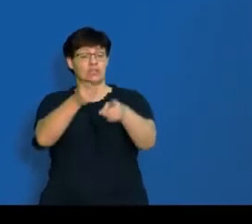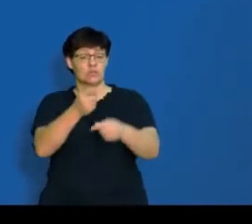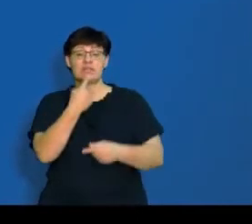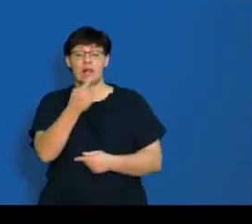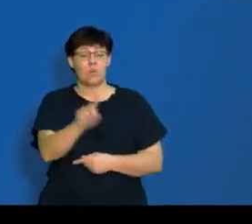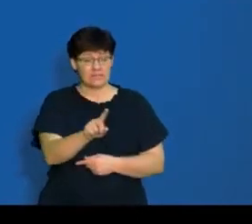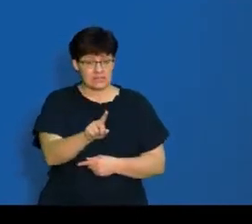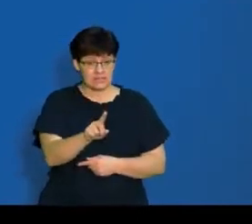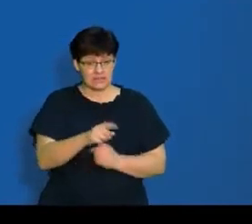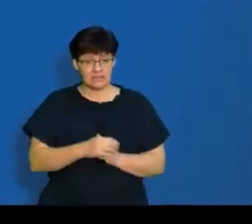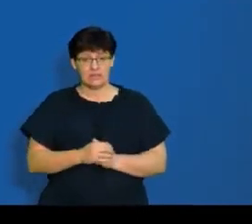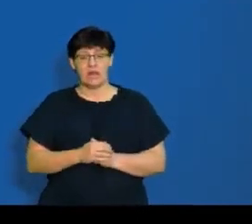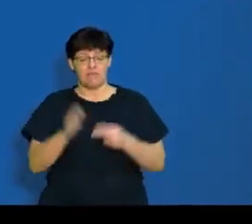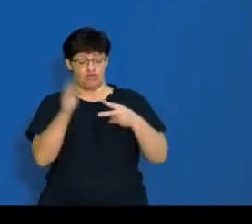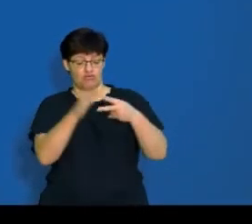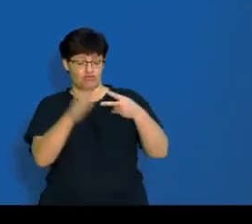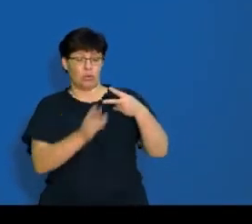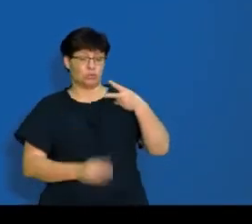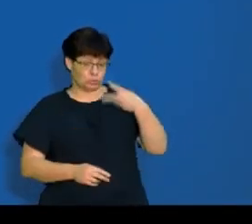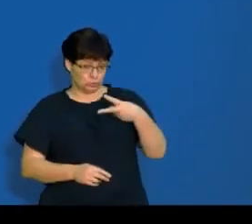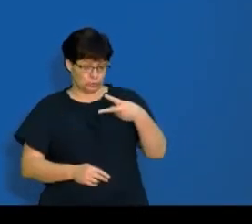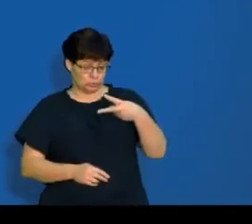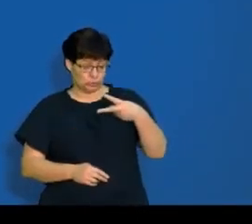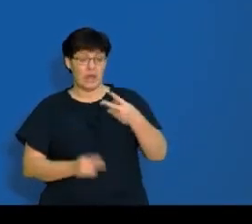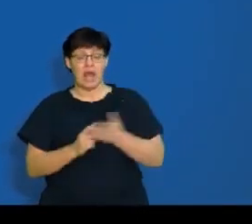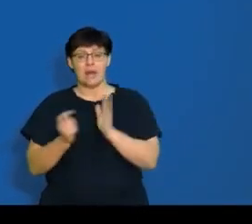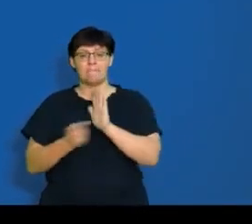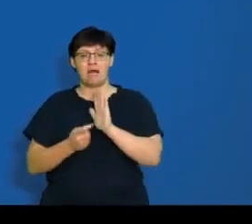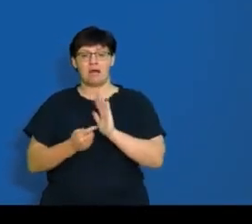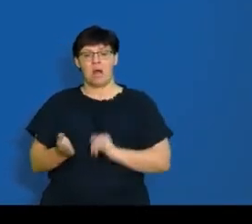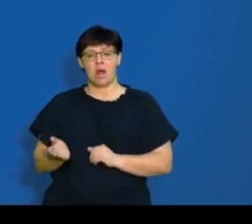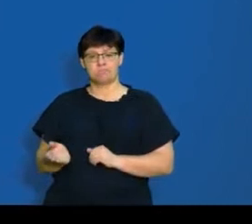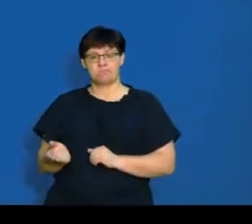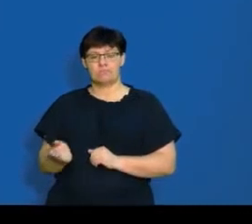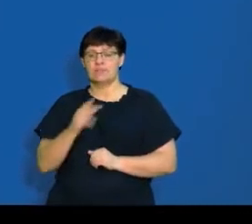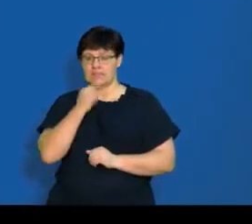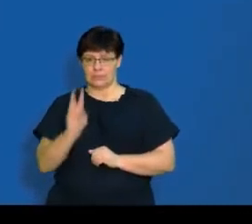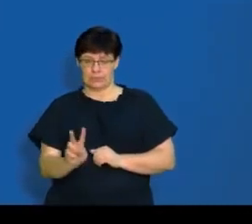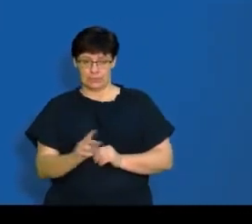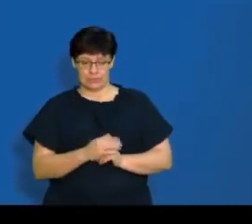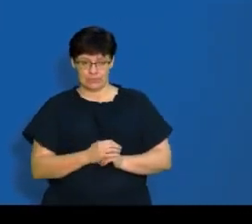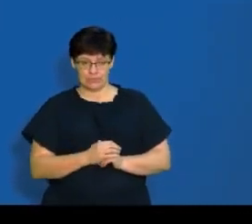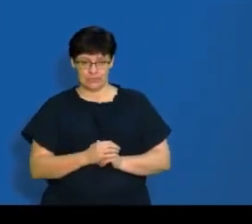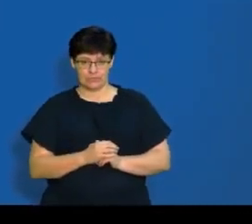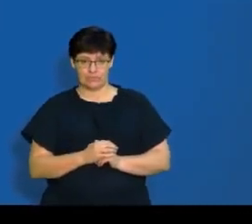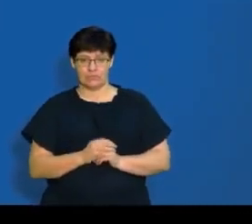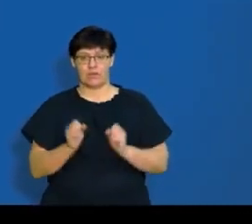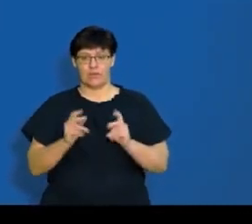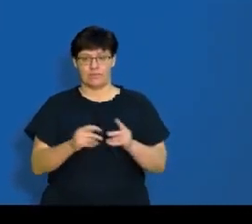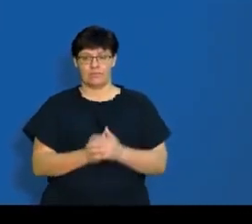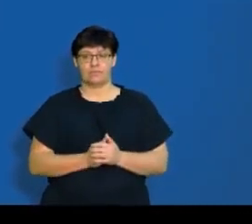you're looking at 2 reasons. And you can see the mark allocation there says 2. Okay.